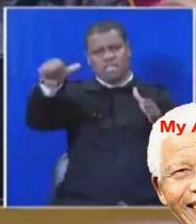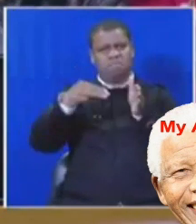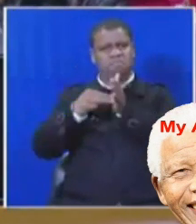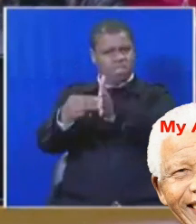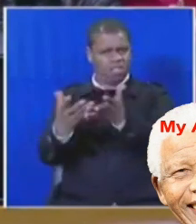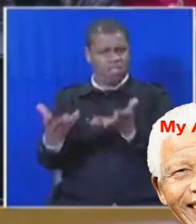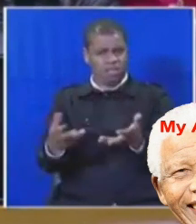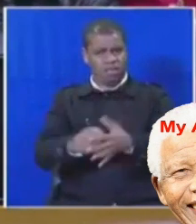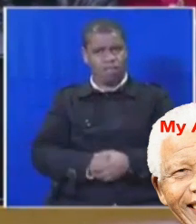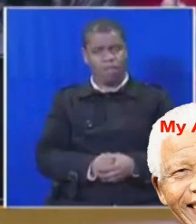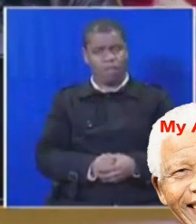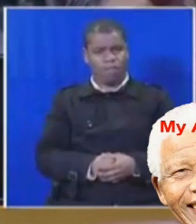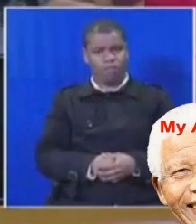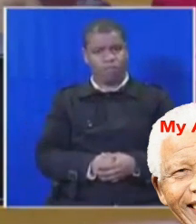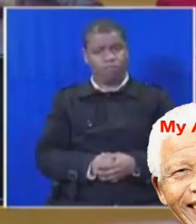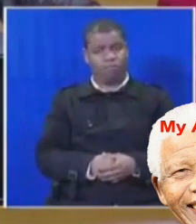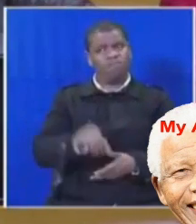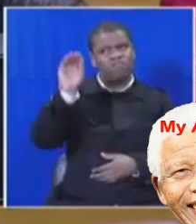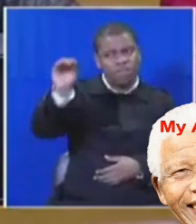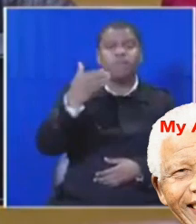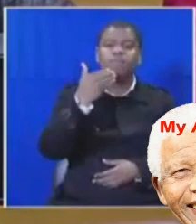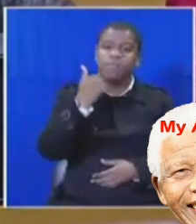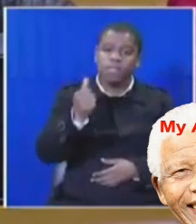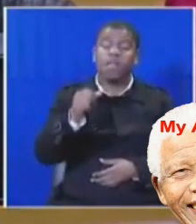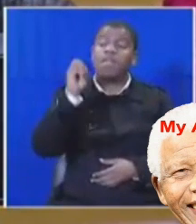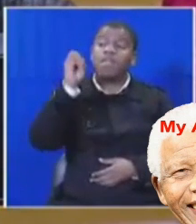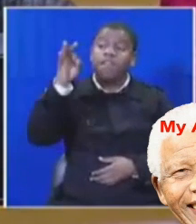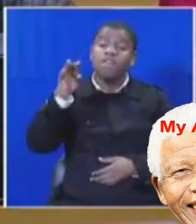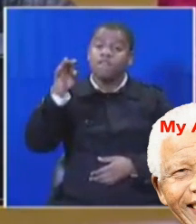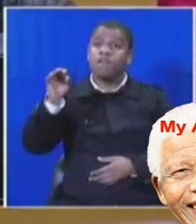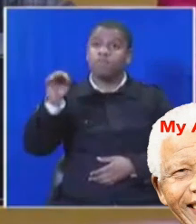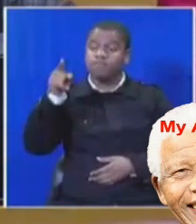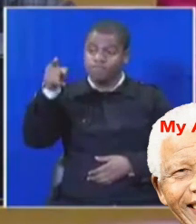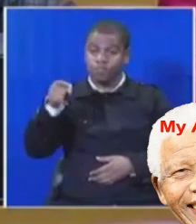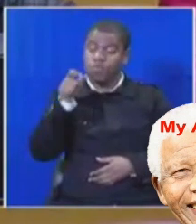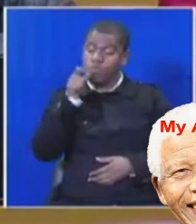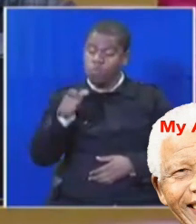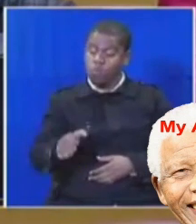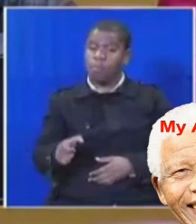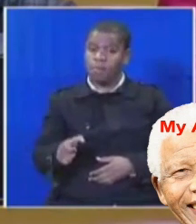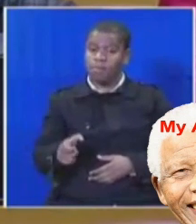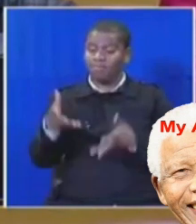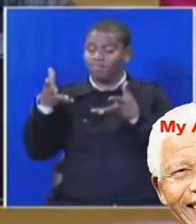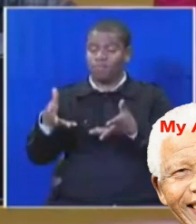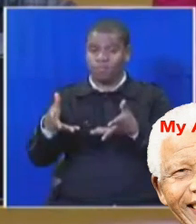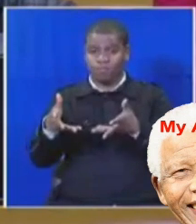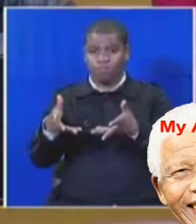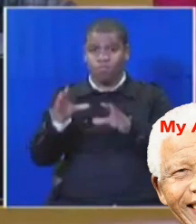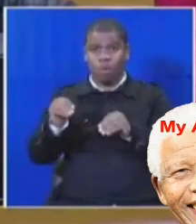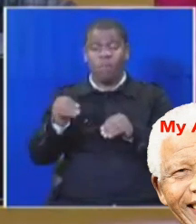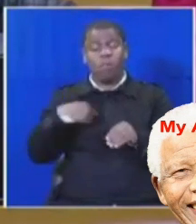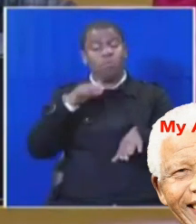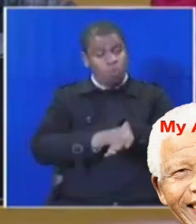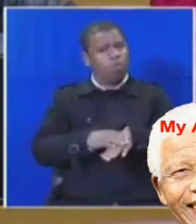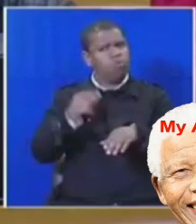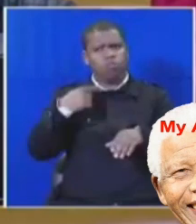member. Madam Chair, if you can't stop him from making such irresponsible utterances, it will be difficult for us to allow him